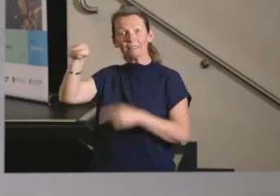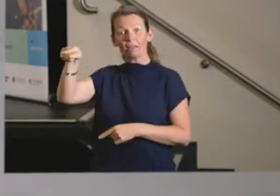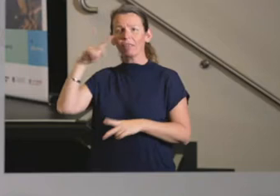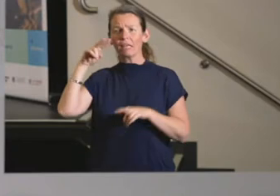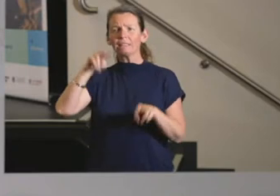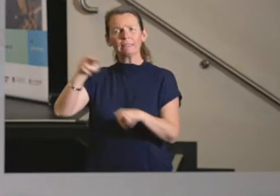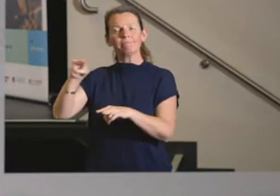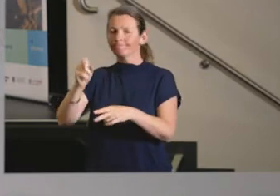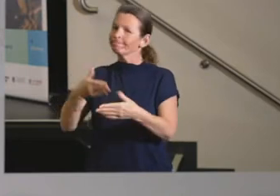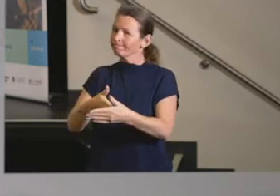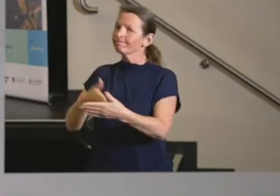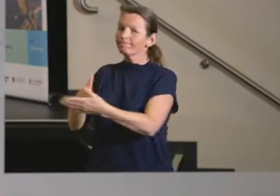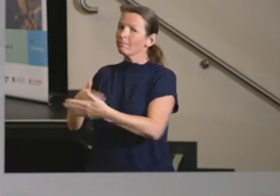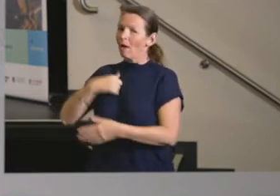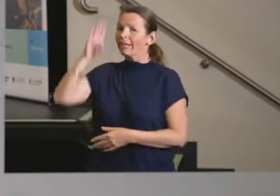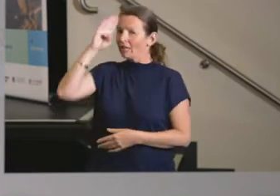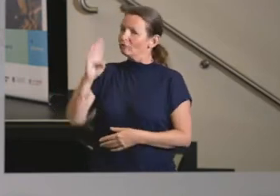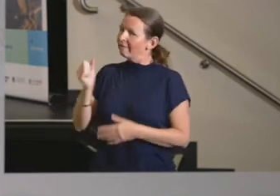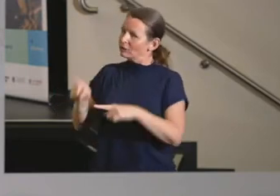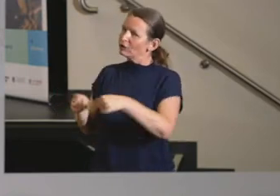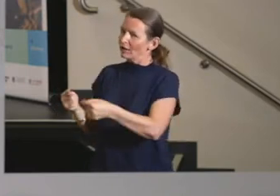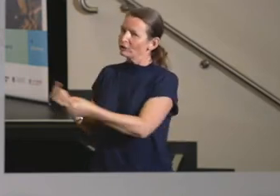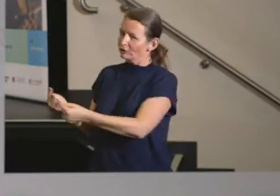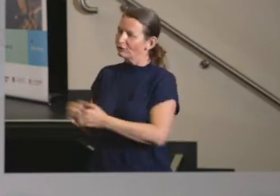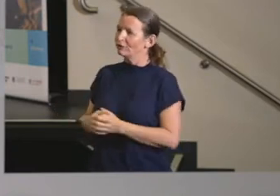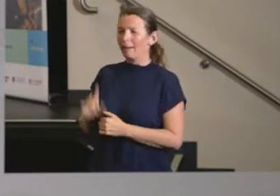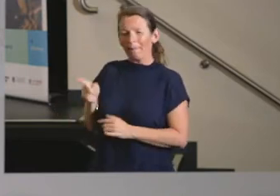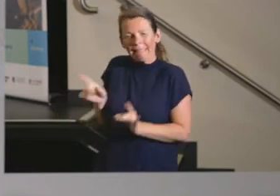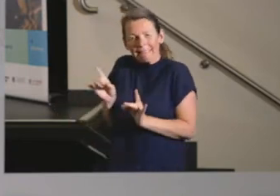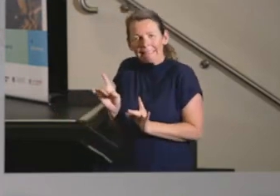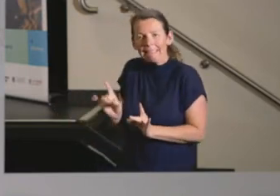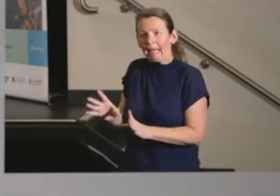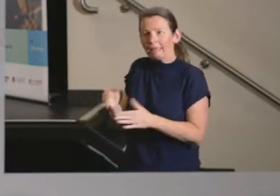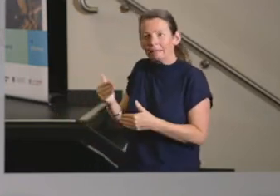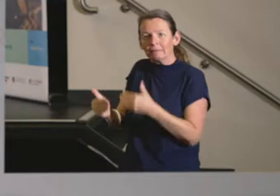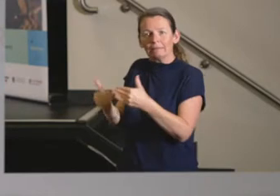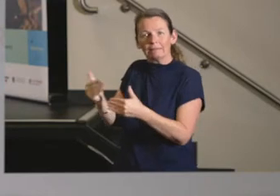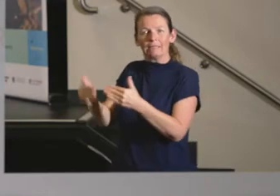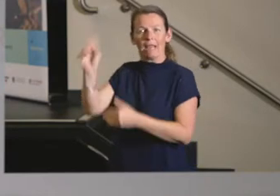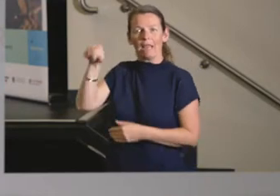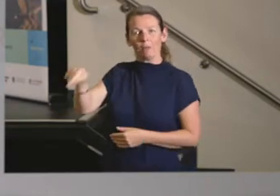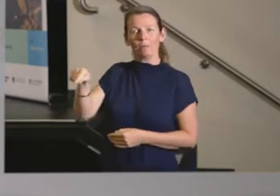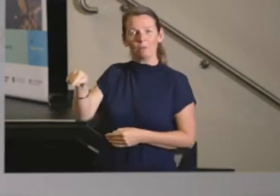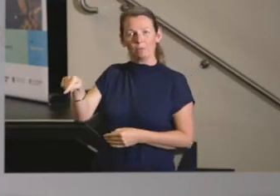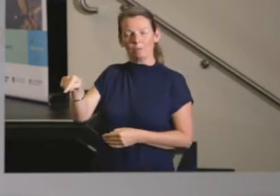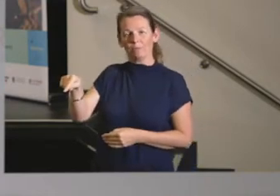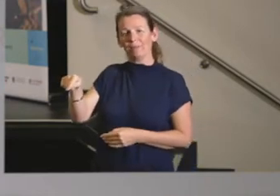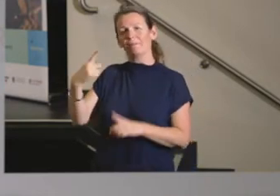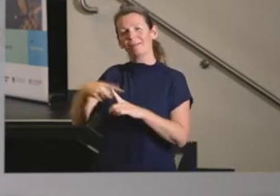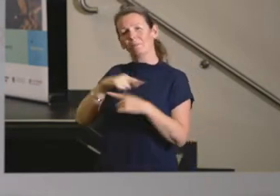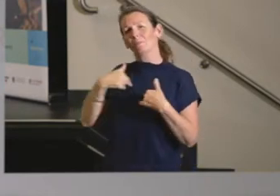of challenges in my country, it's navigating those different spaces and knowing how